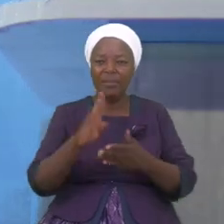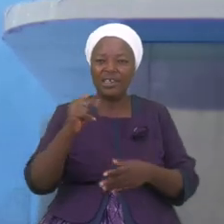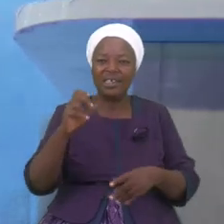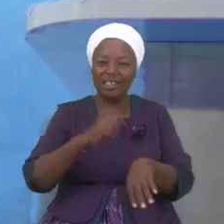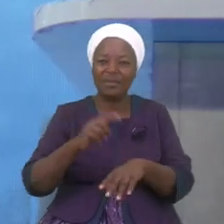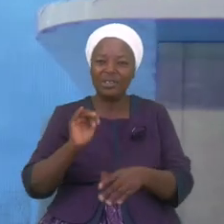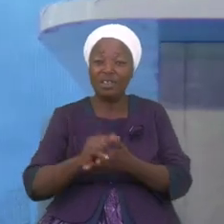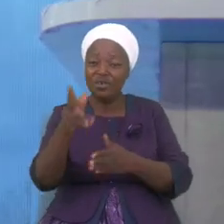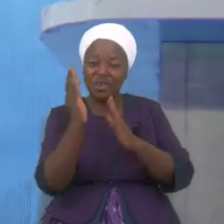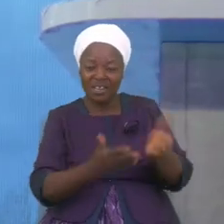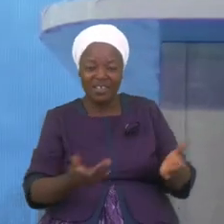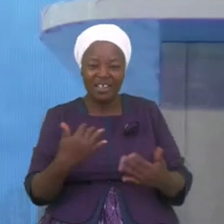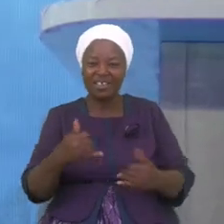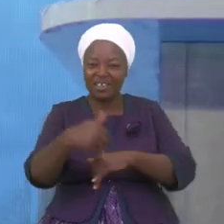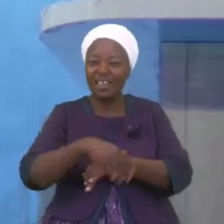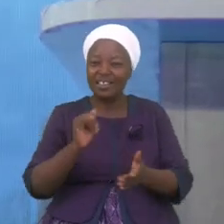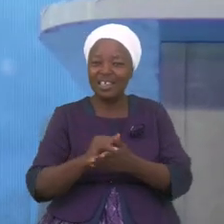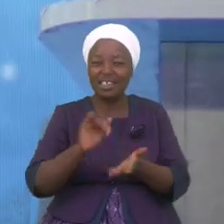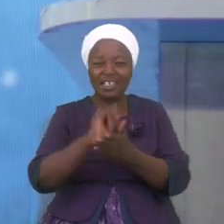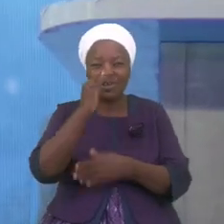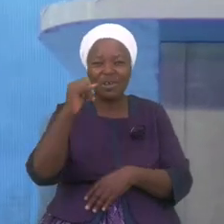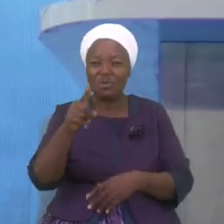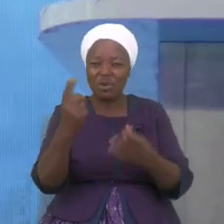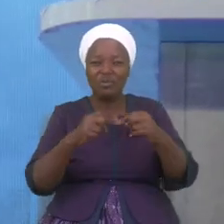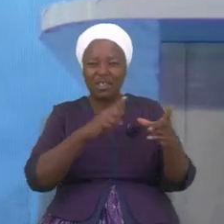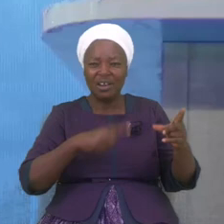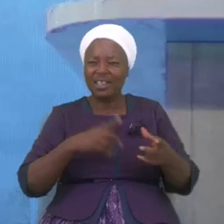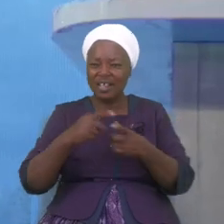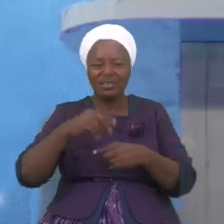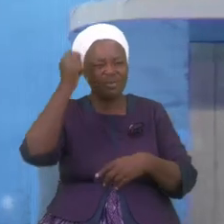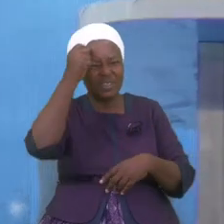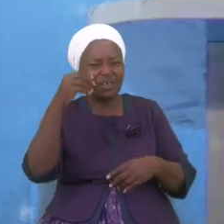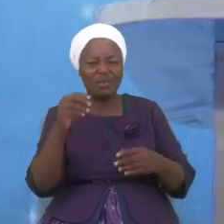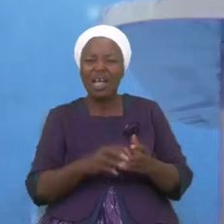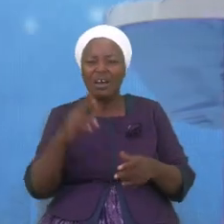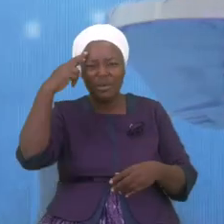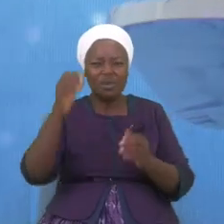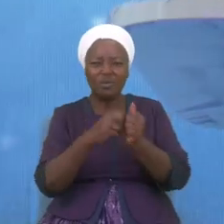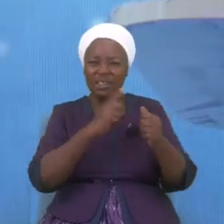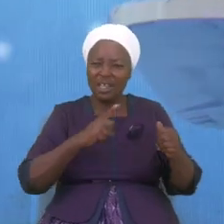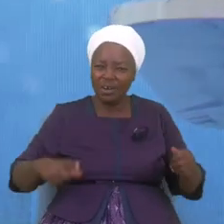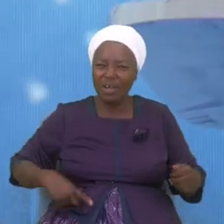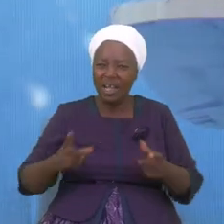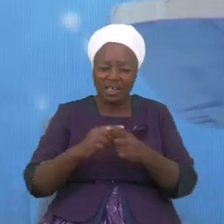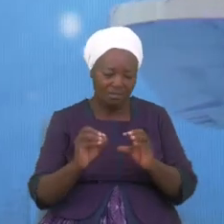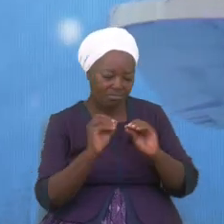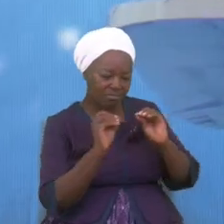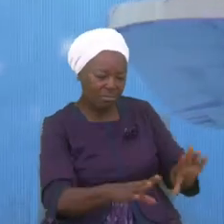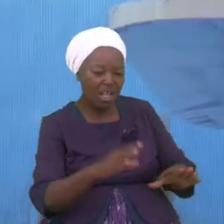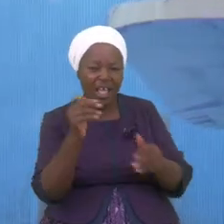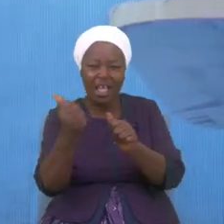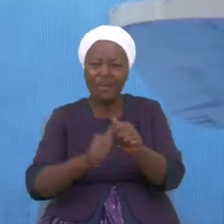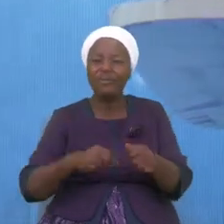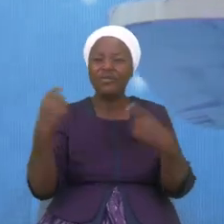here tonight, after you come to the Lord, and then you reason with the Lord, and you drop and dump every sin of your life,